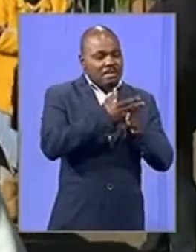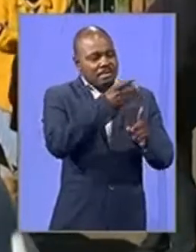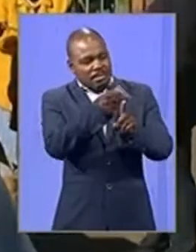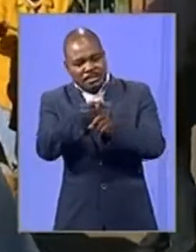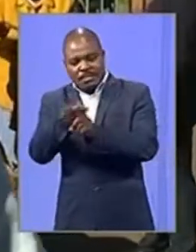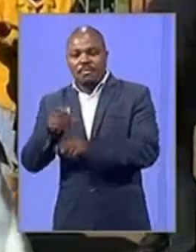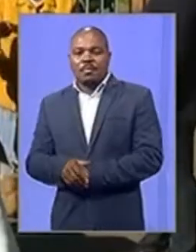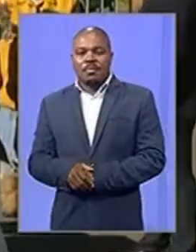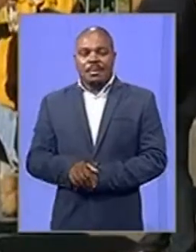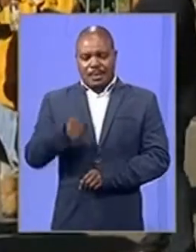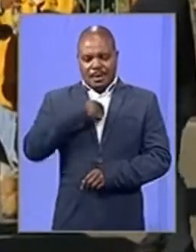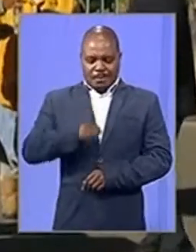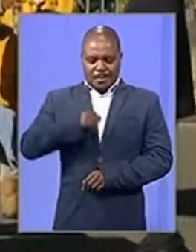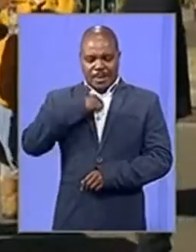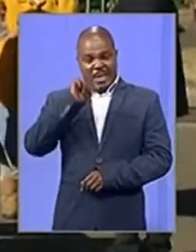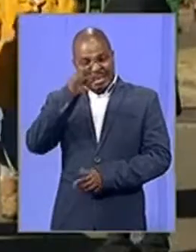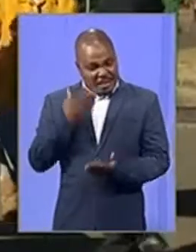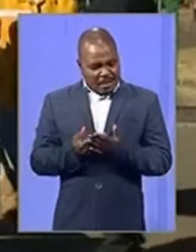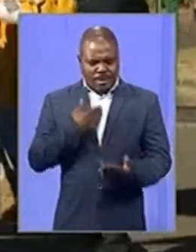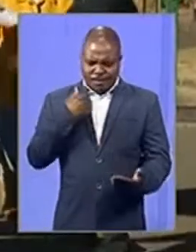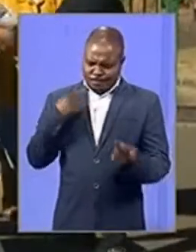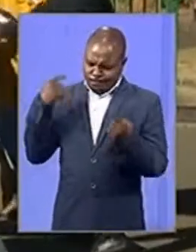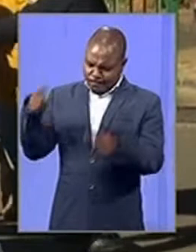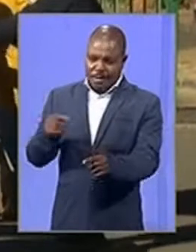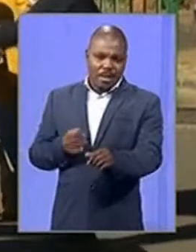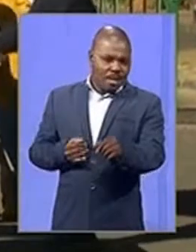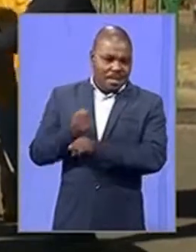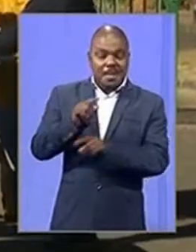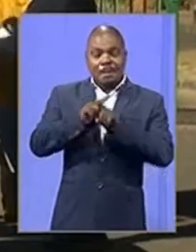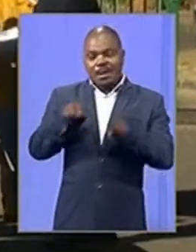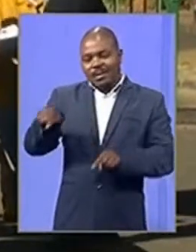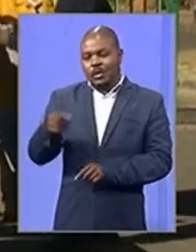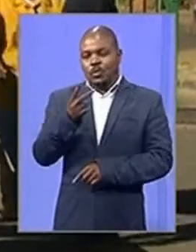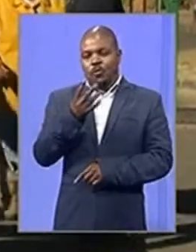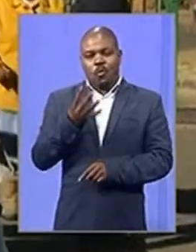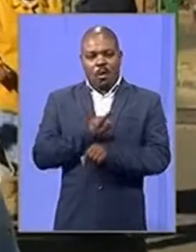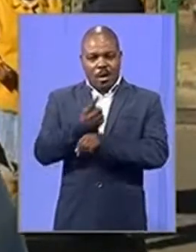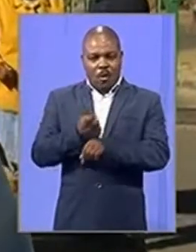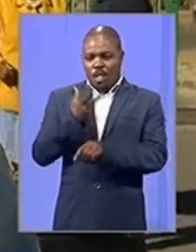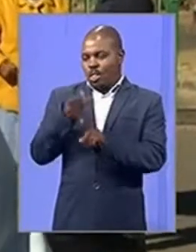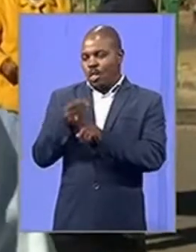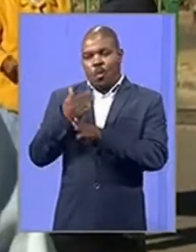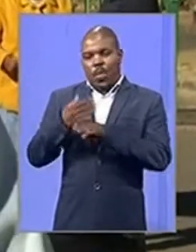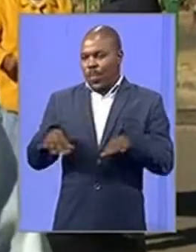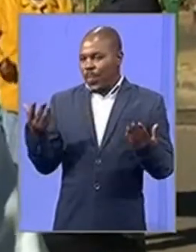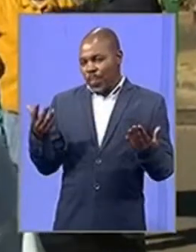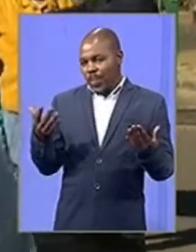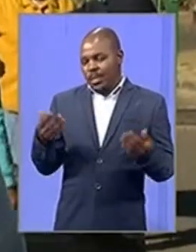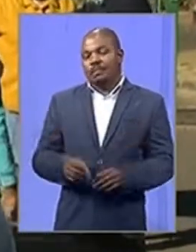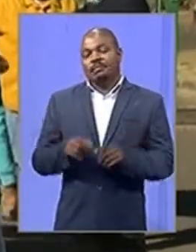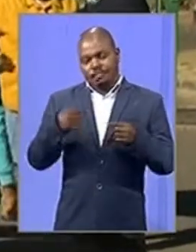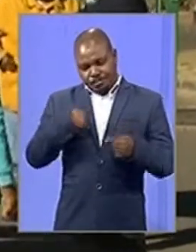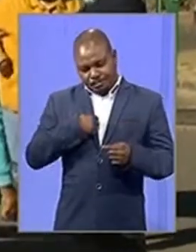o no kgona ka be ke fihlile mona matjeke empa ona 24-hour vaccination site but ke